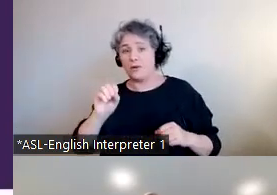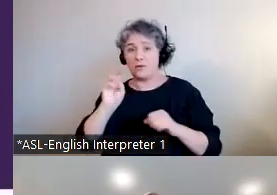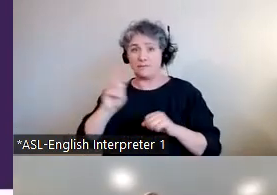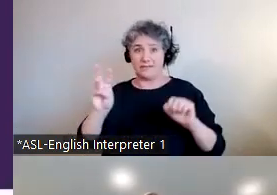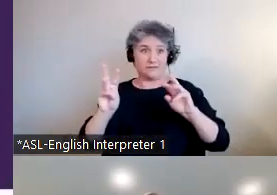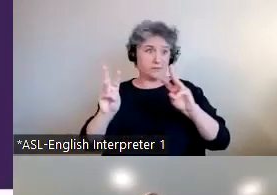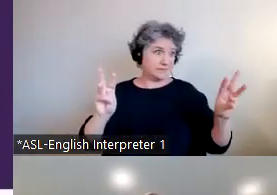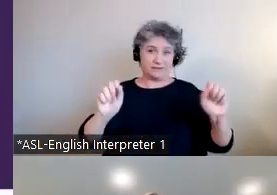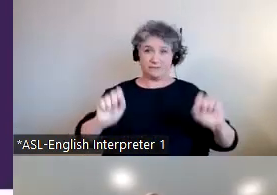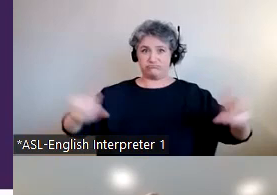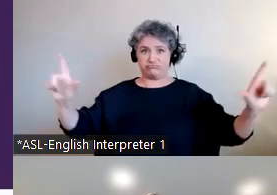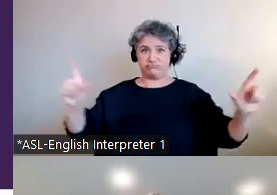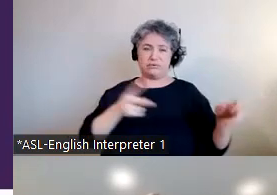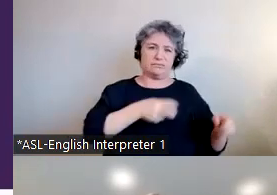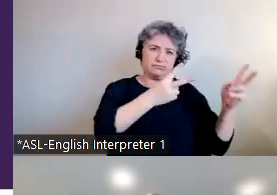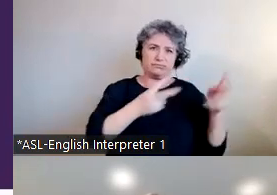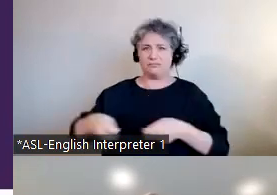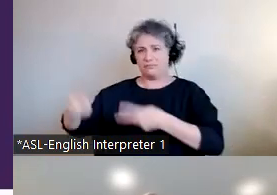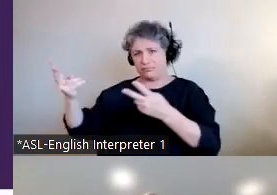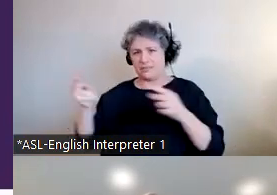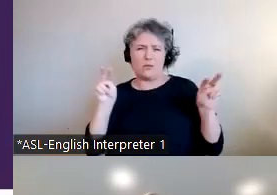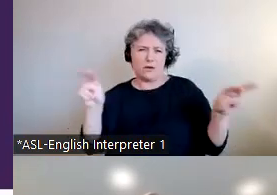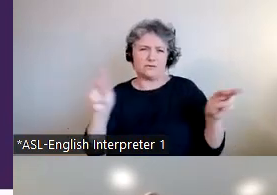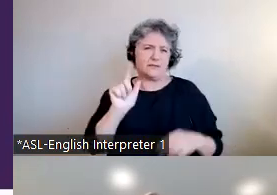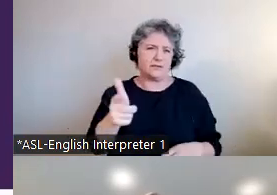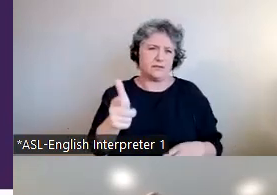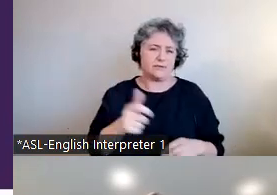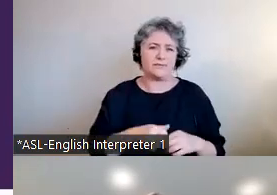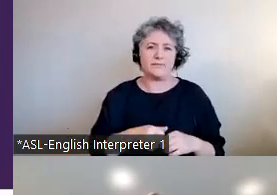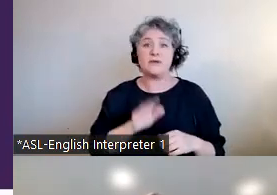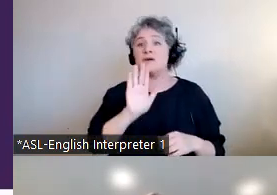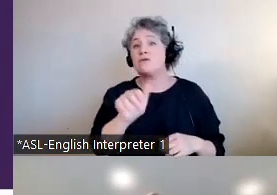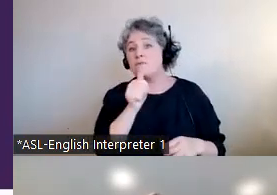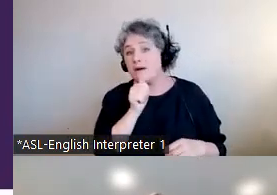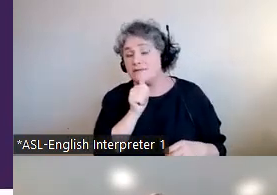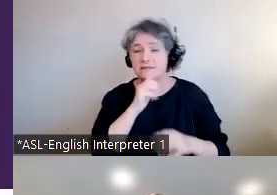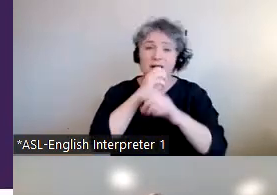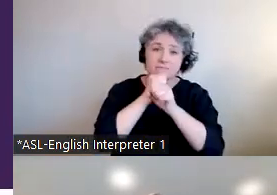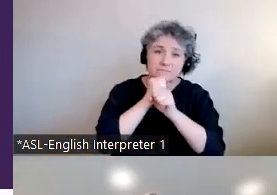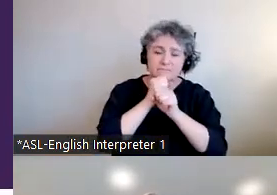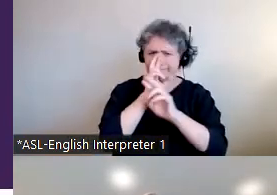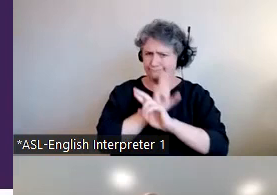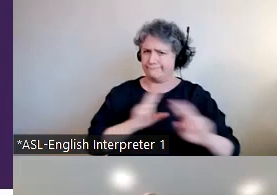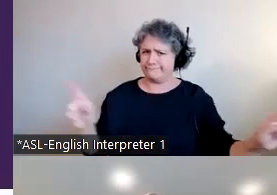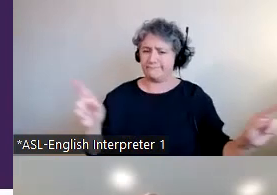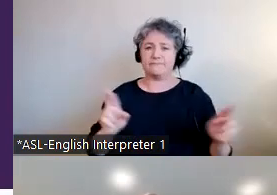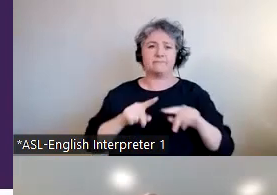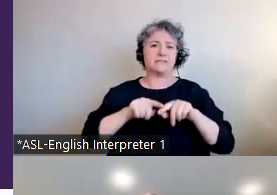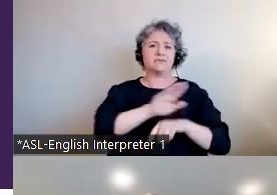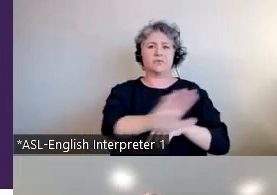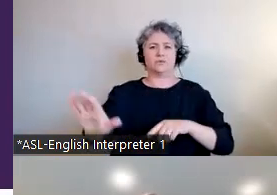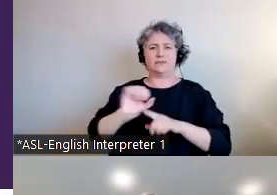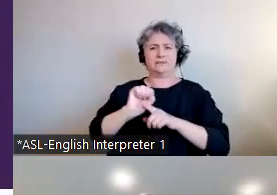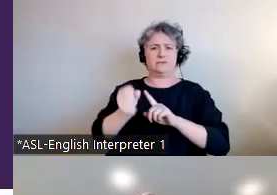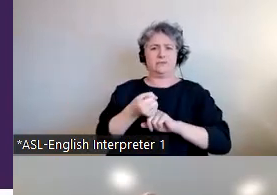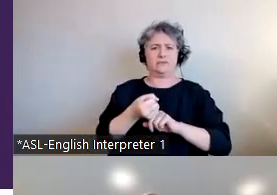And lastly, we do respect your privacy and confidentiality in regards to the circumstances that you might be encountering